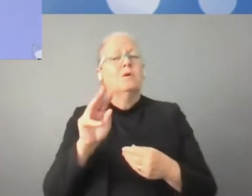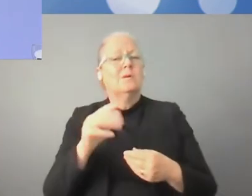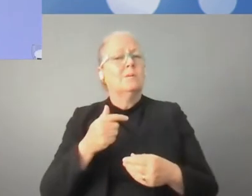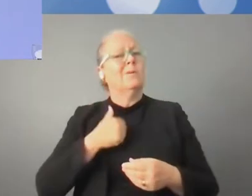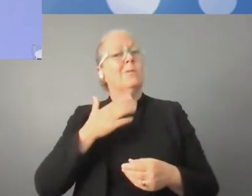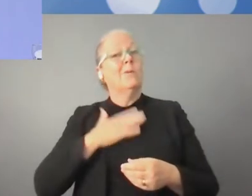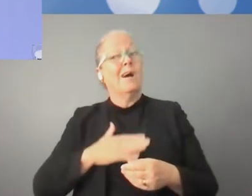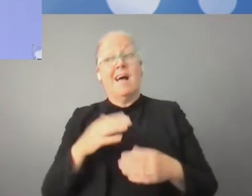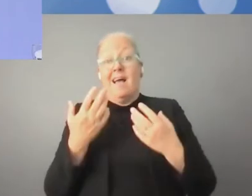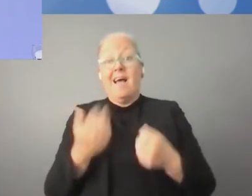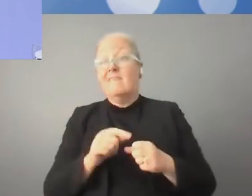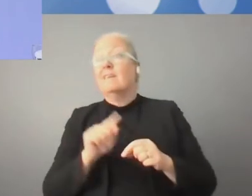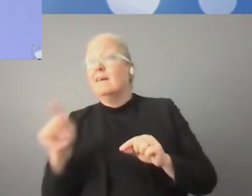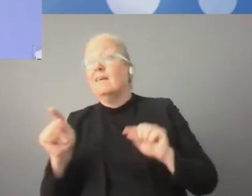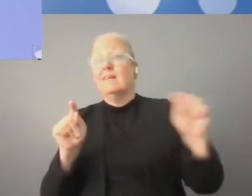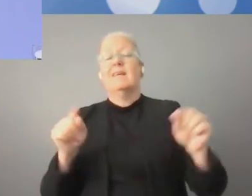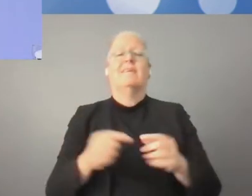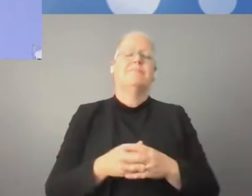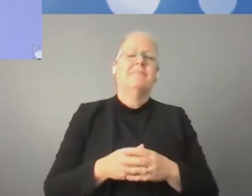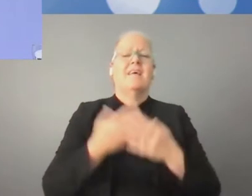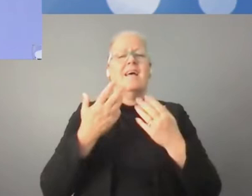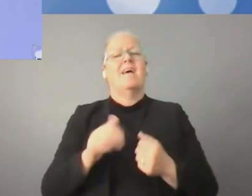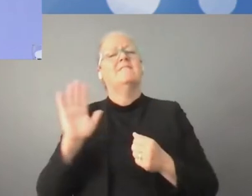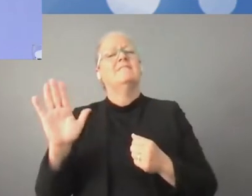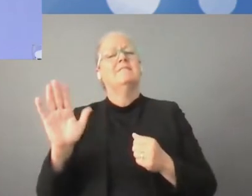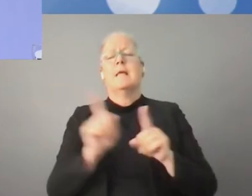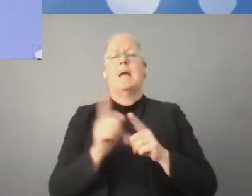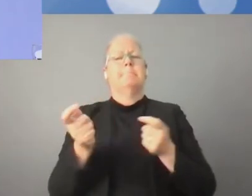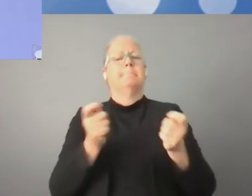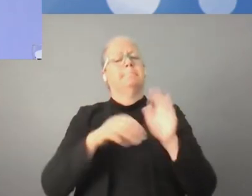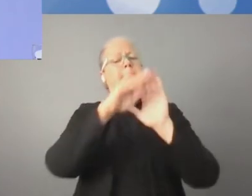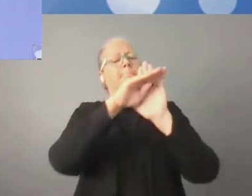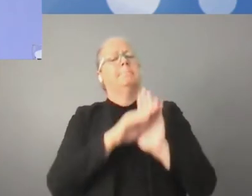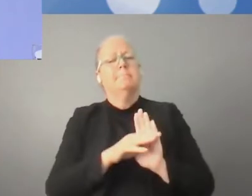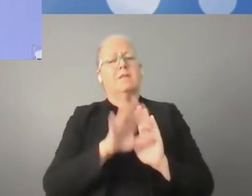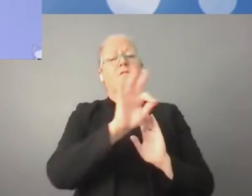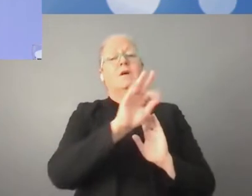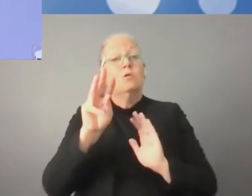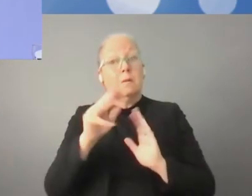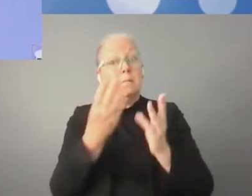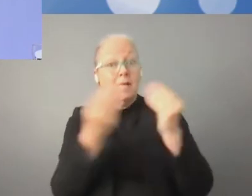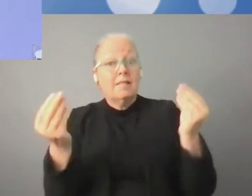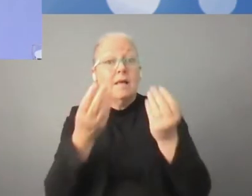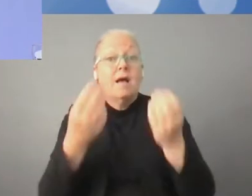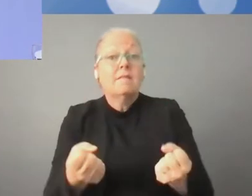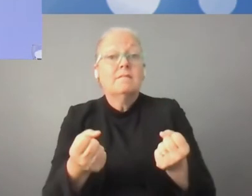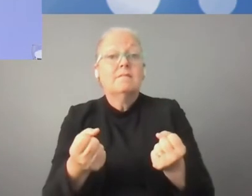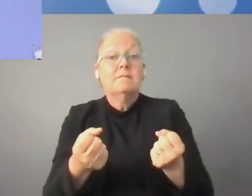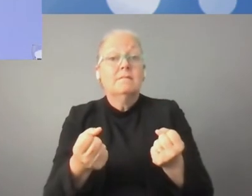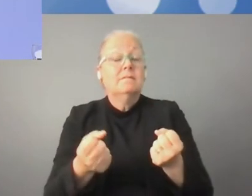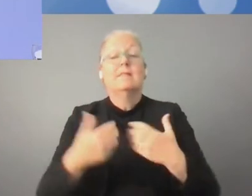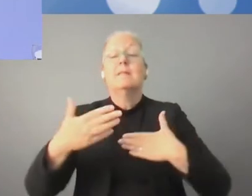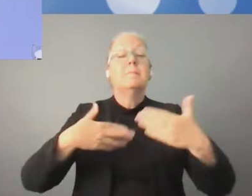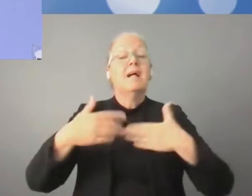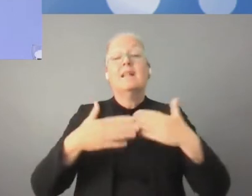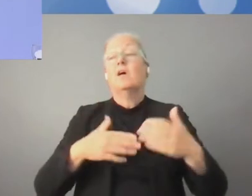regulatory framework you asked about many many rules exist whether they are set by official